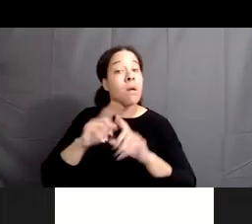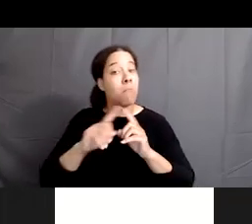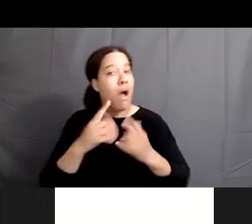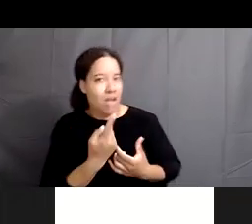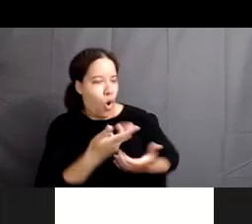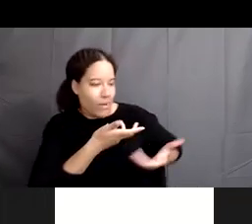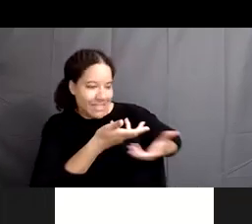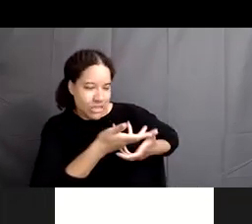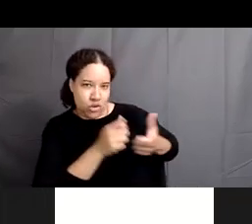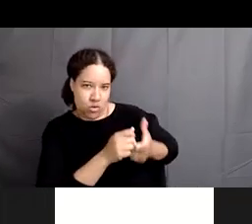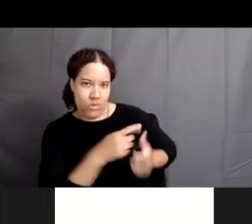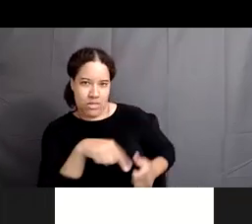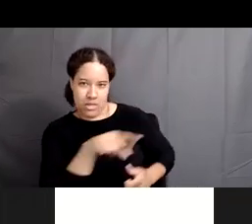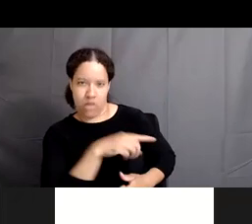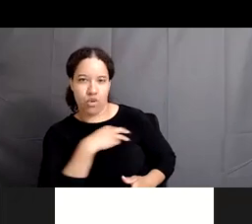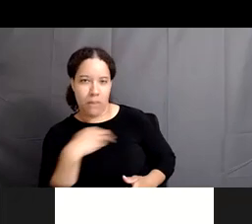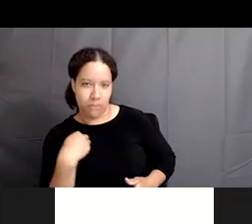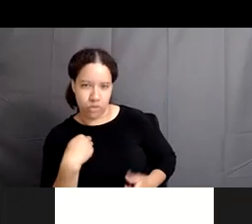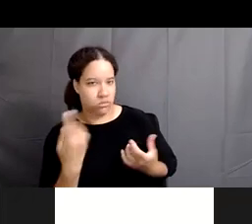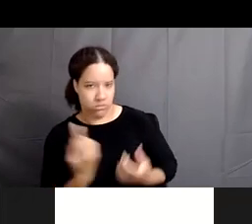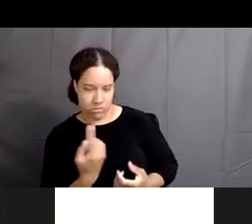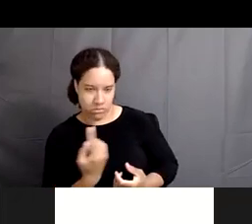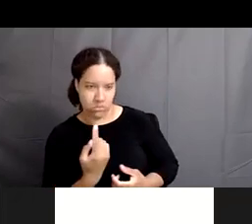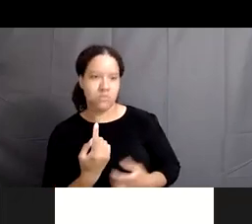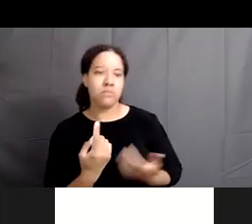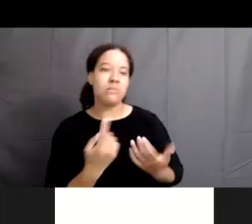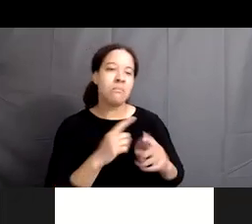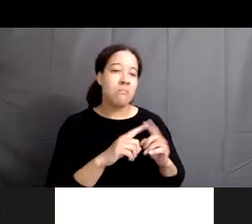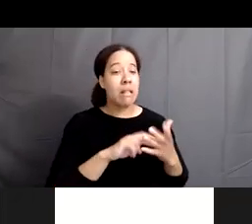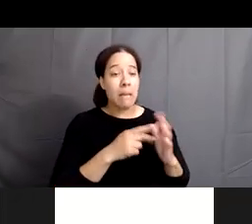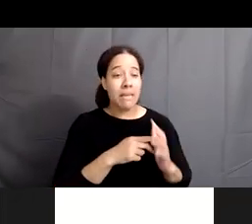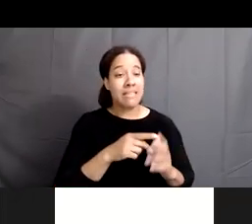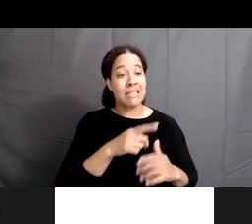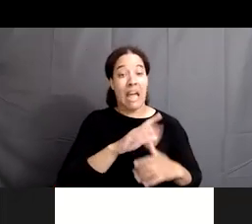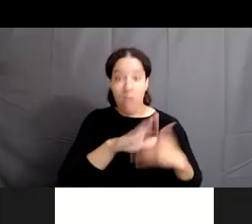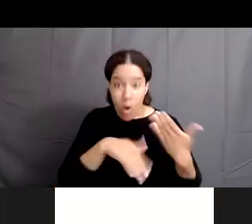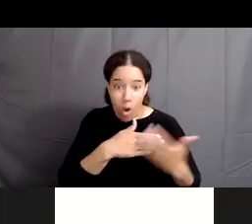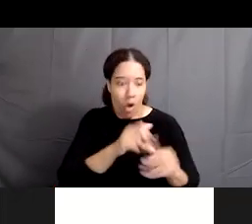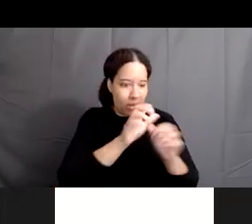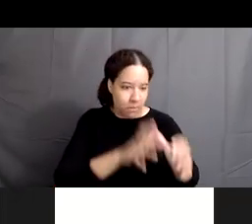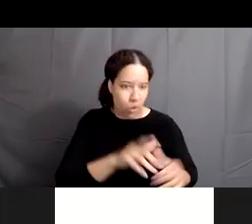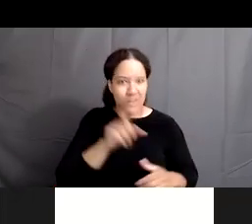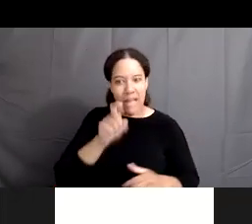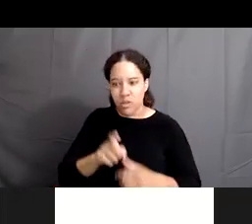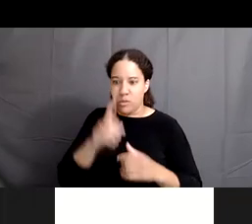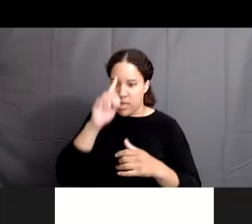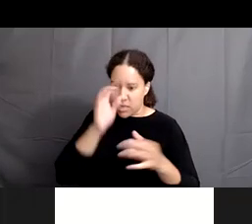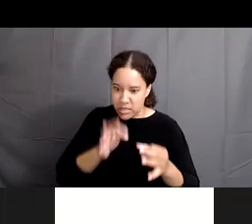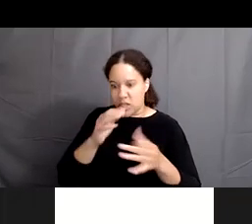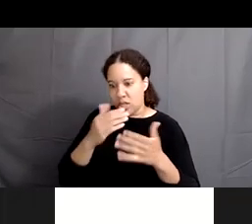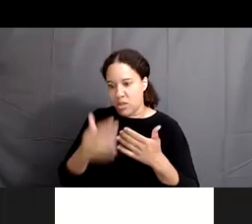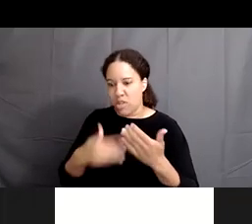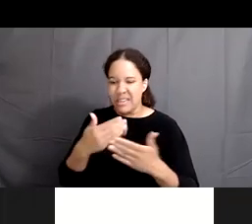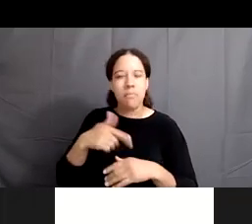bring their voice to life, but also so that not everybody has to participate in that level of decision making all the time.